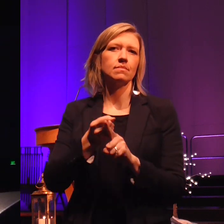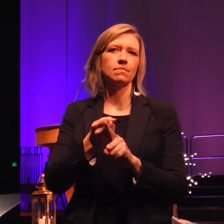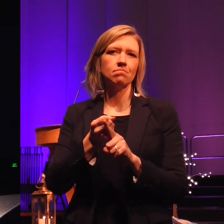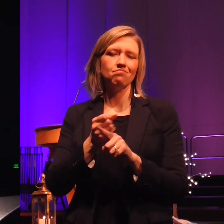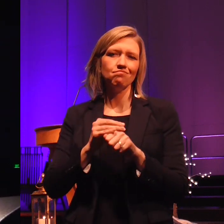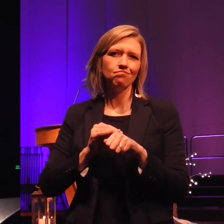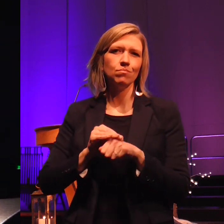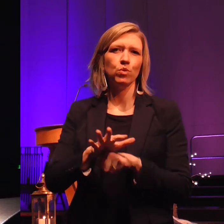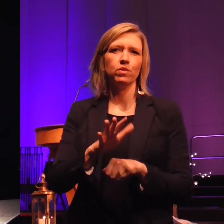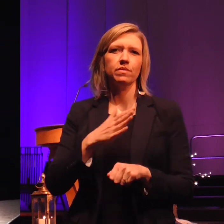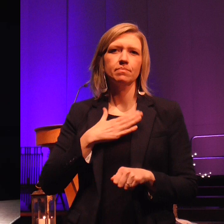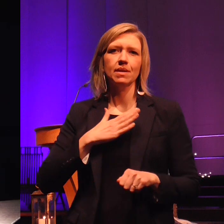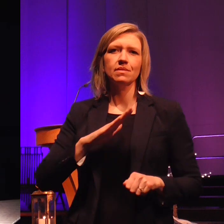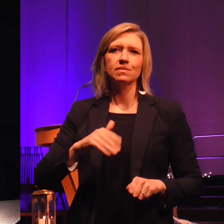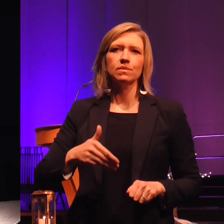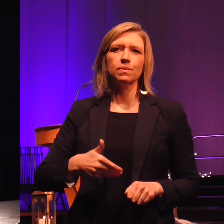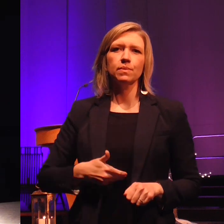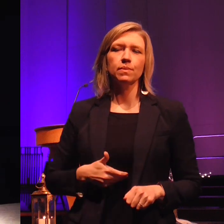soul.